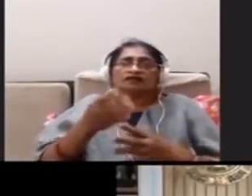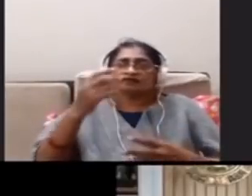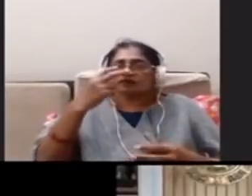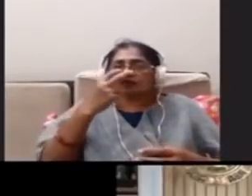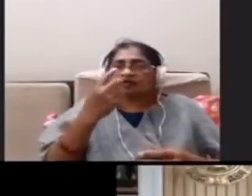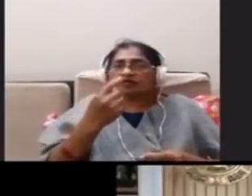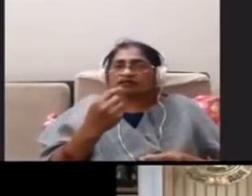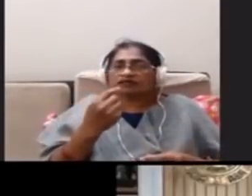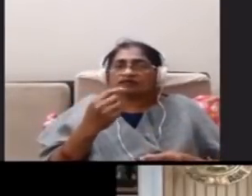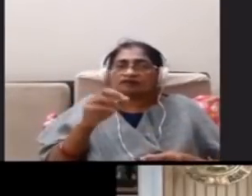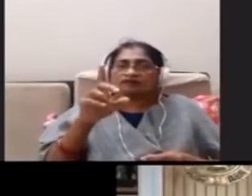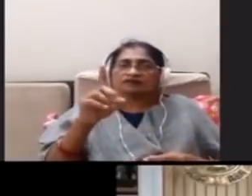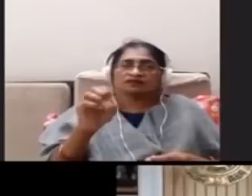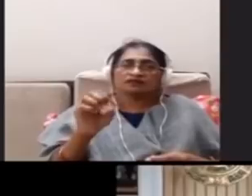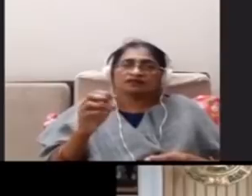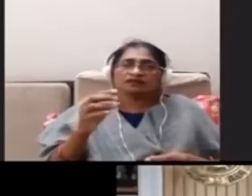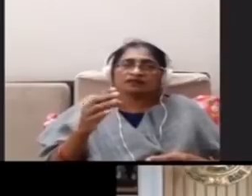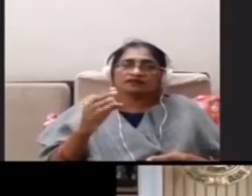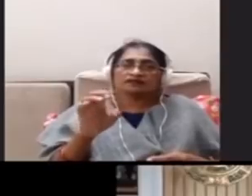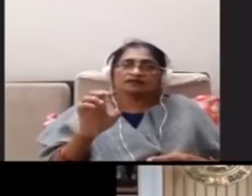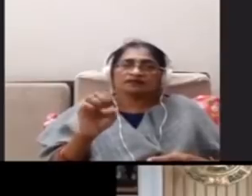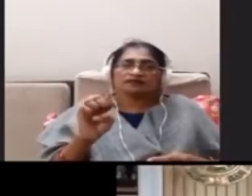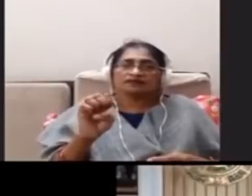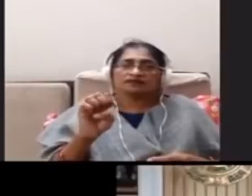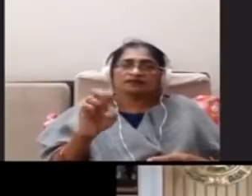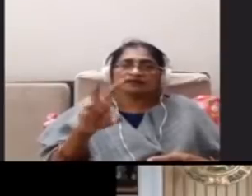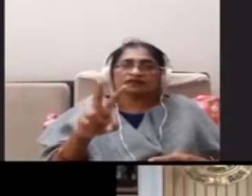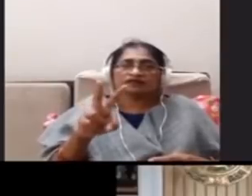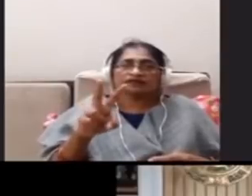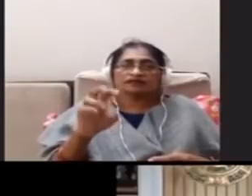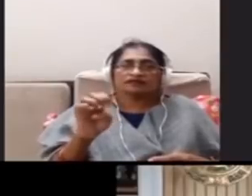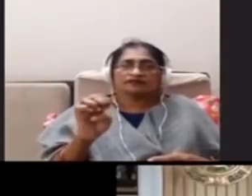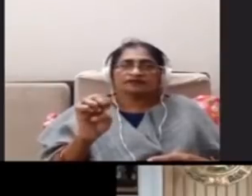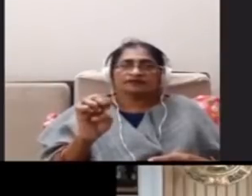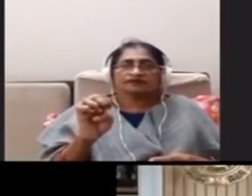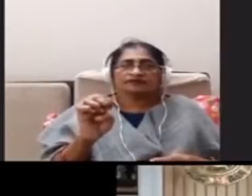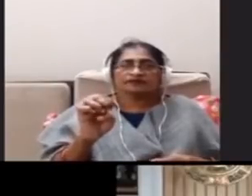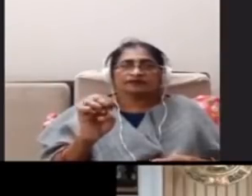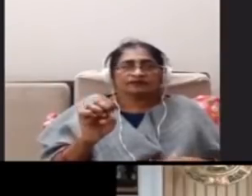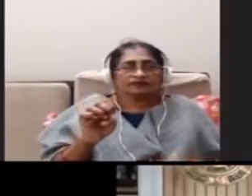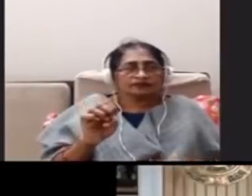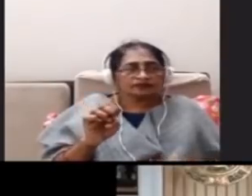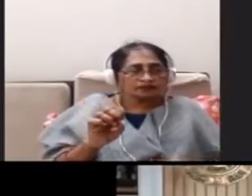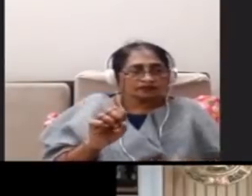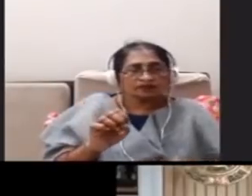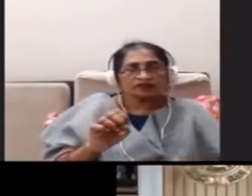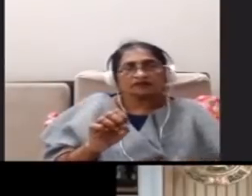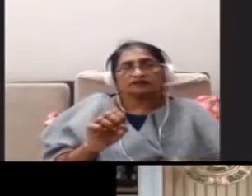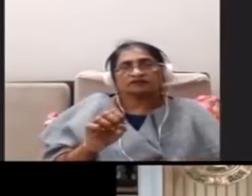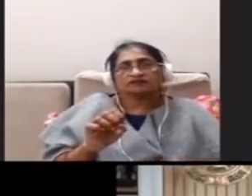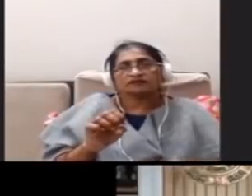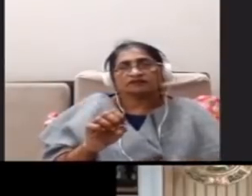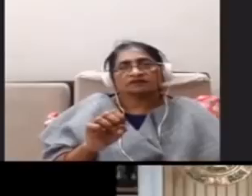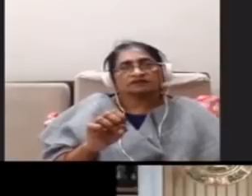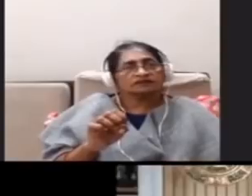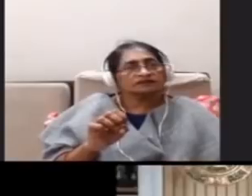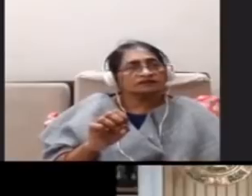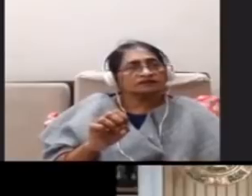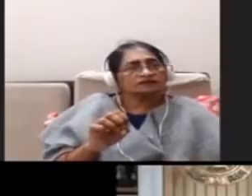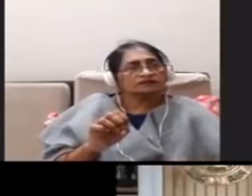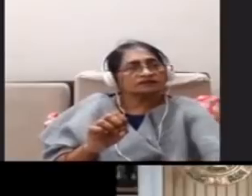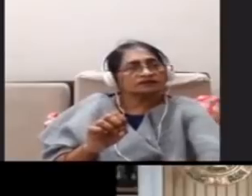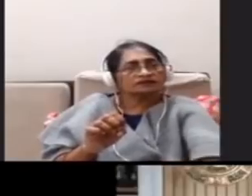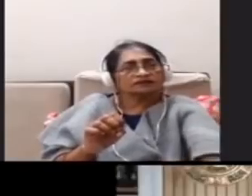Deva Radial. Please correct me, Baladevi ji, if I did not pronounce that correctly. A temple